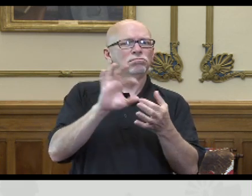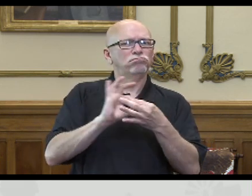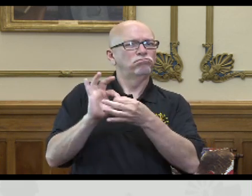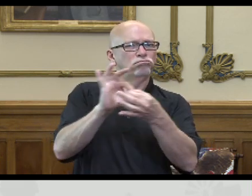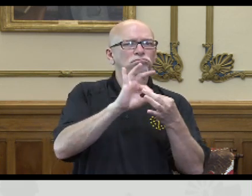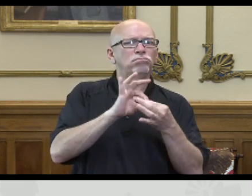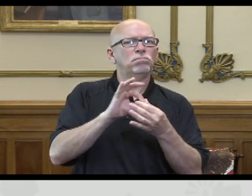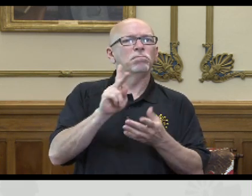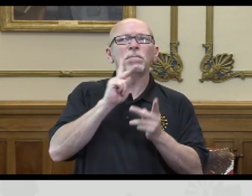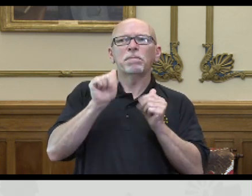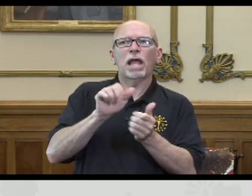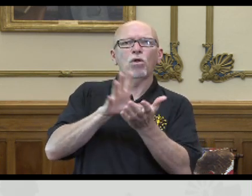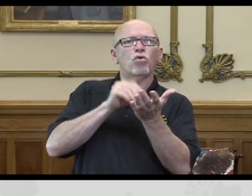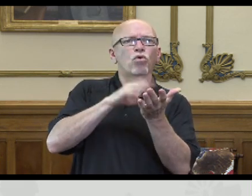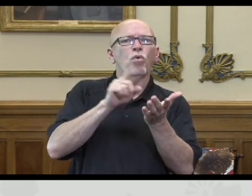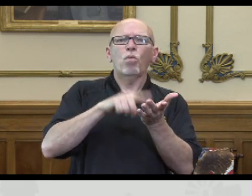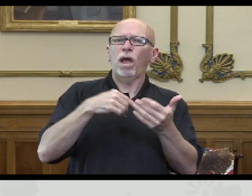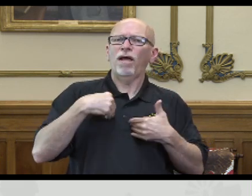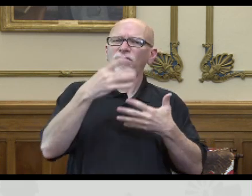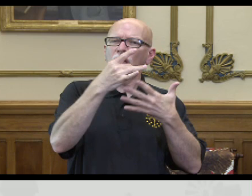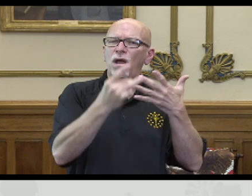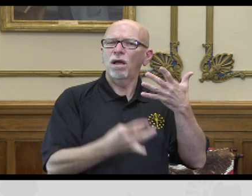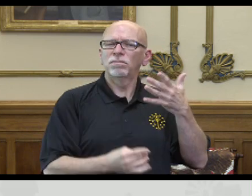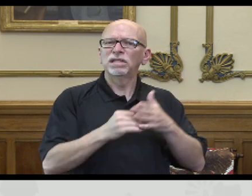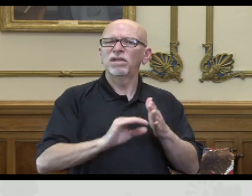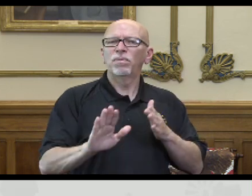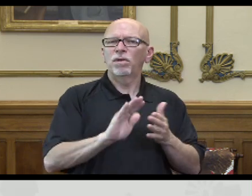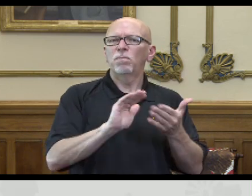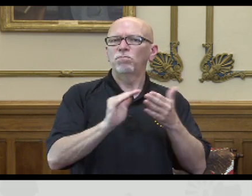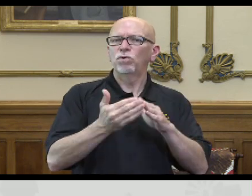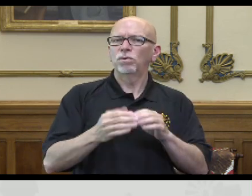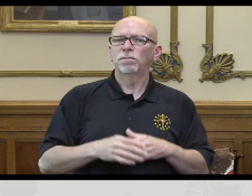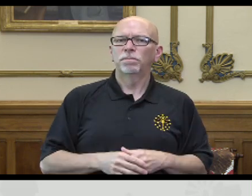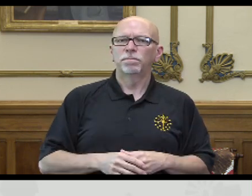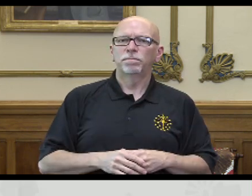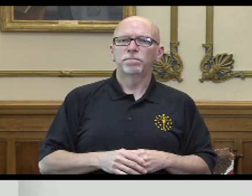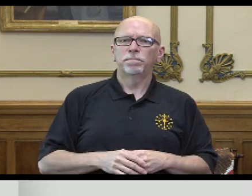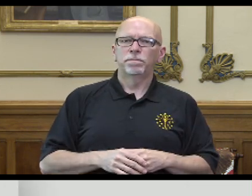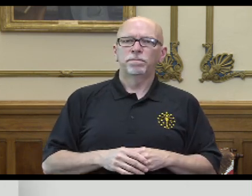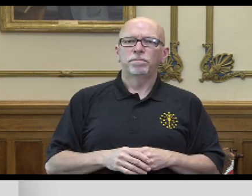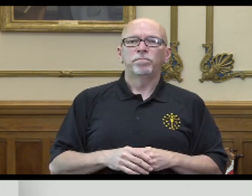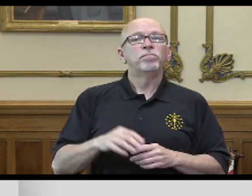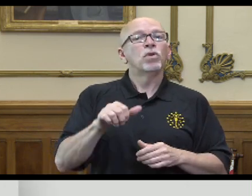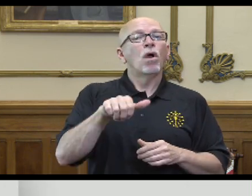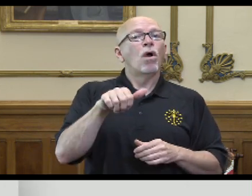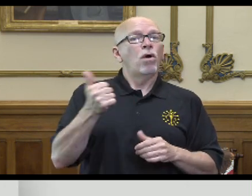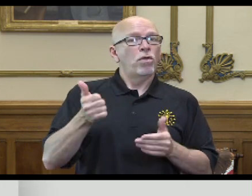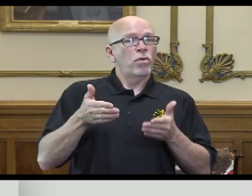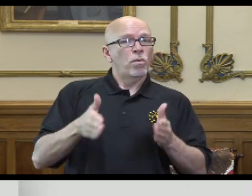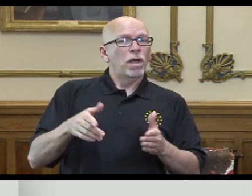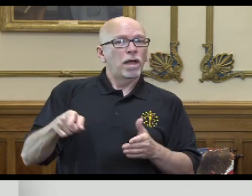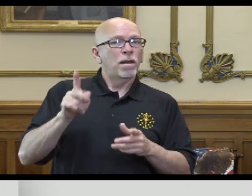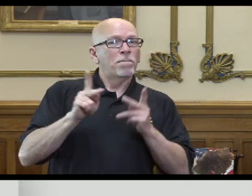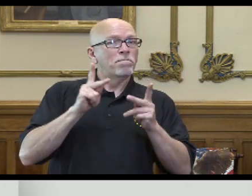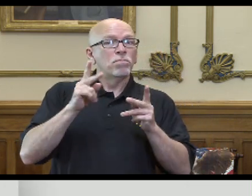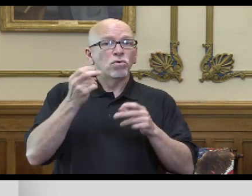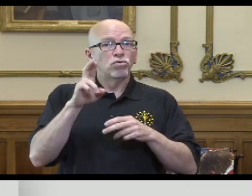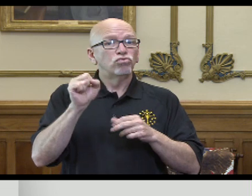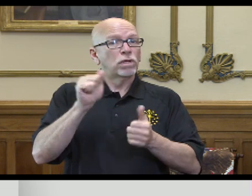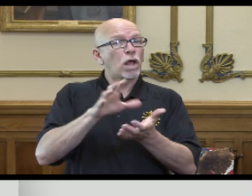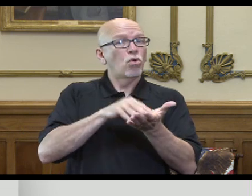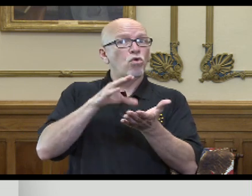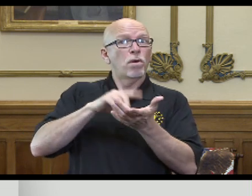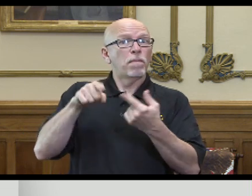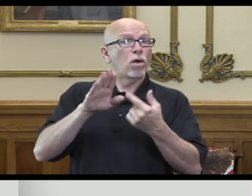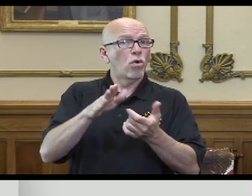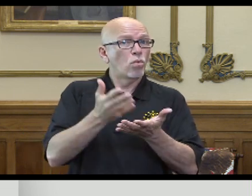that they can learn more about the options within their own communities. Another way Hoosiers will learn about these